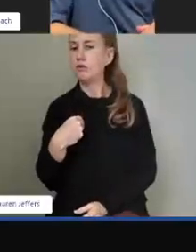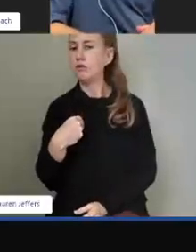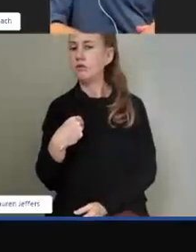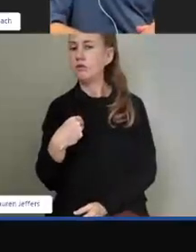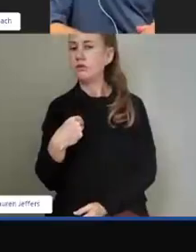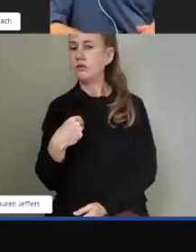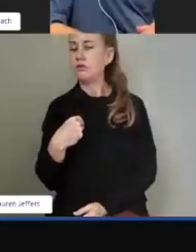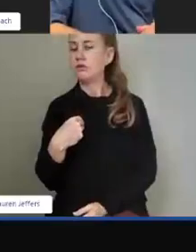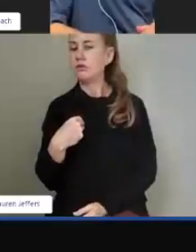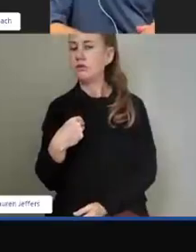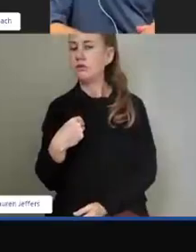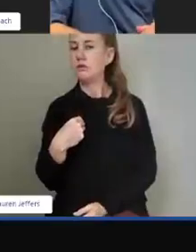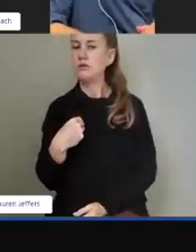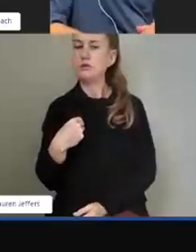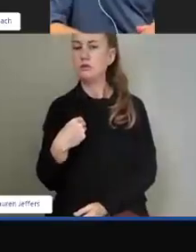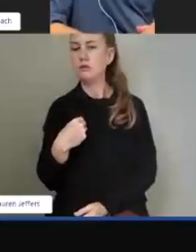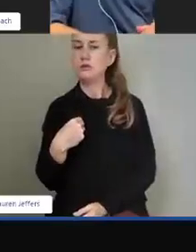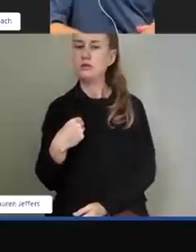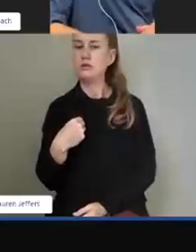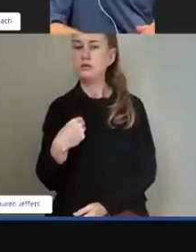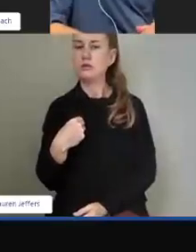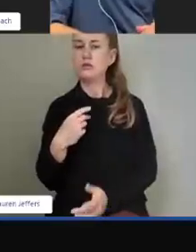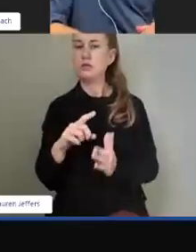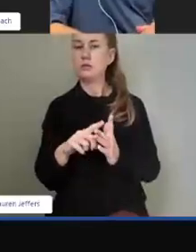so let's start with,